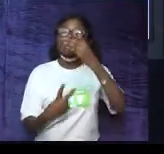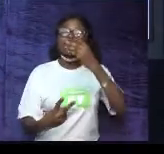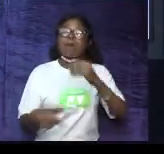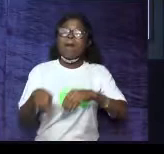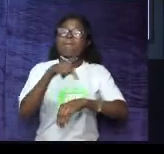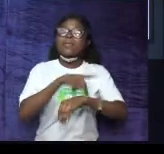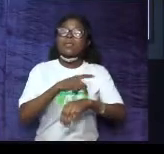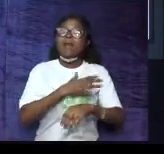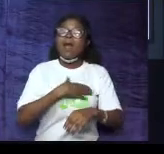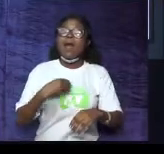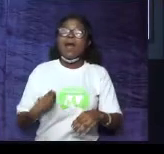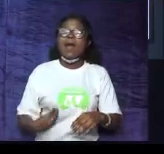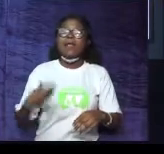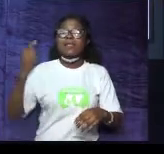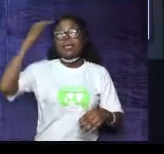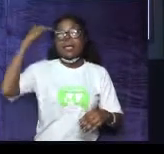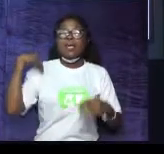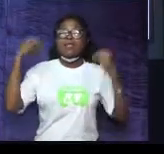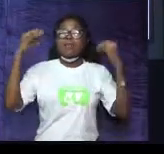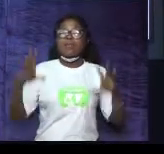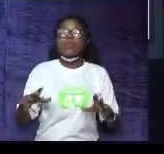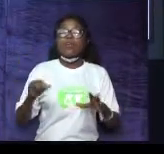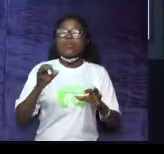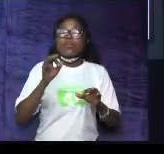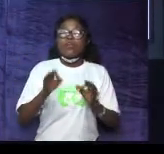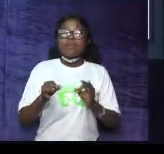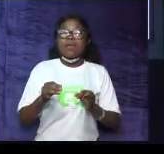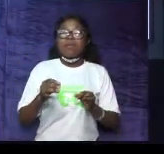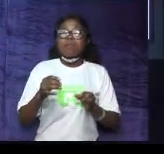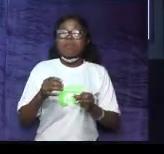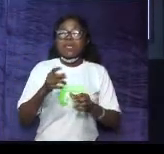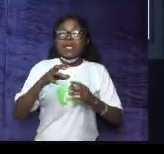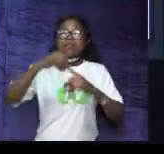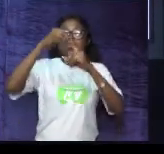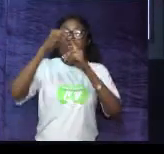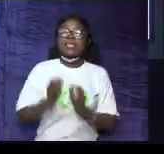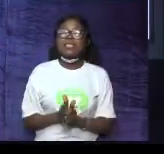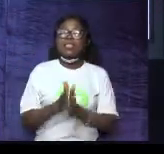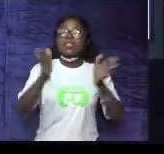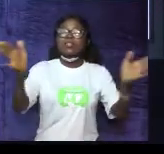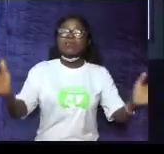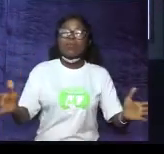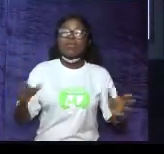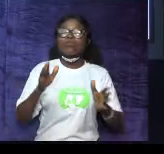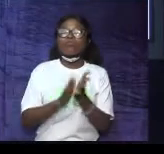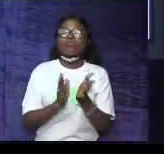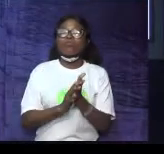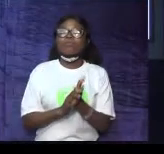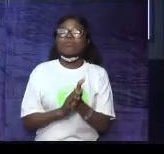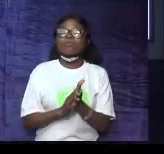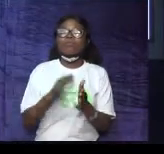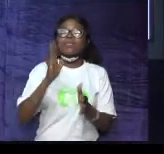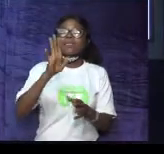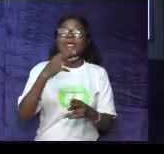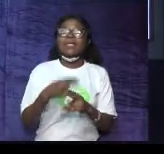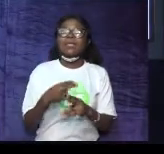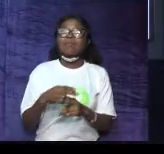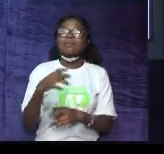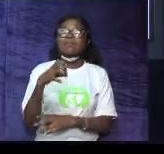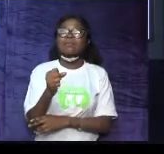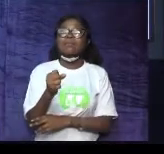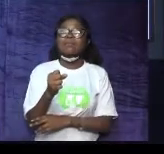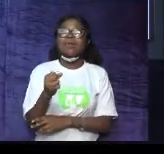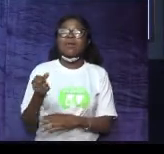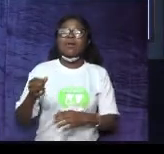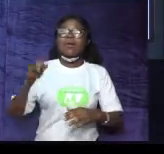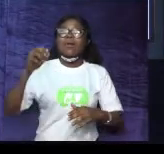have the head teacher too. For some, especially in the public school, you have the head teacher and the assistant head teachers, their